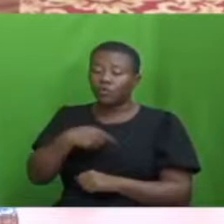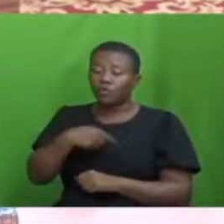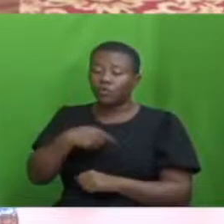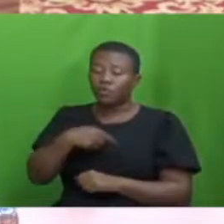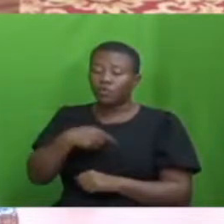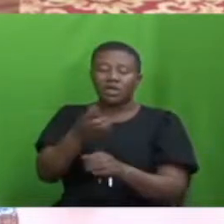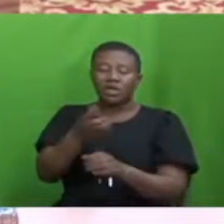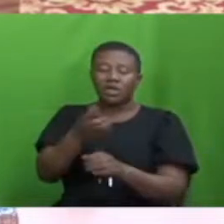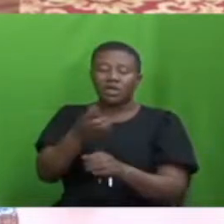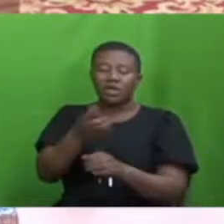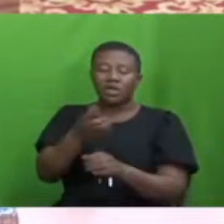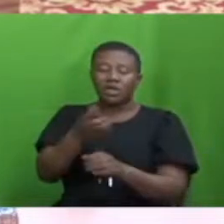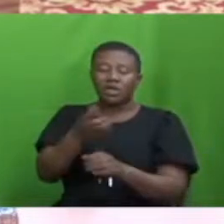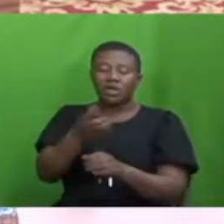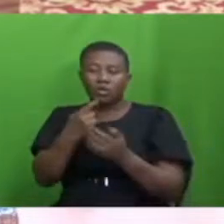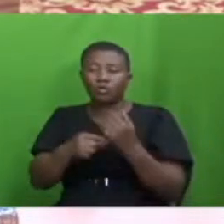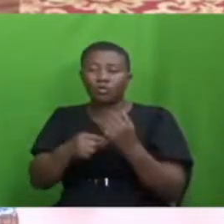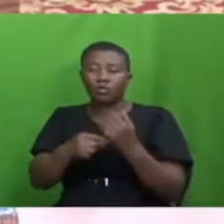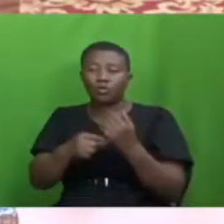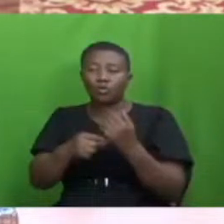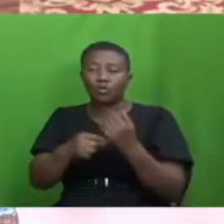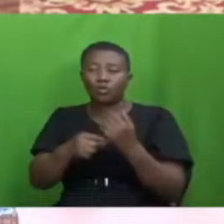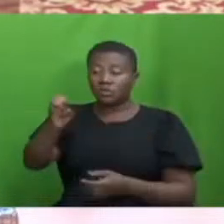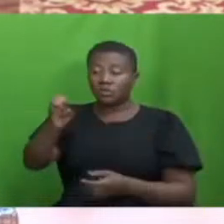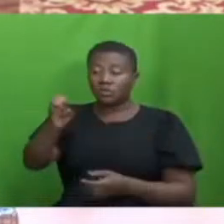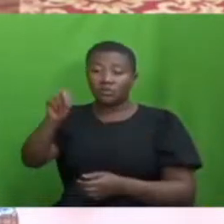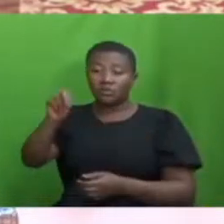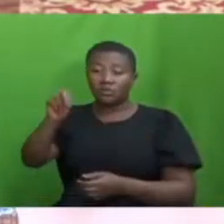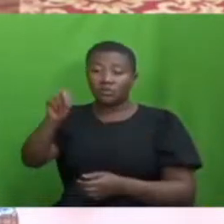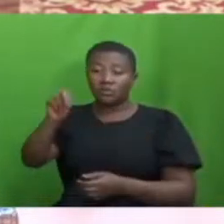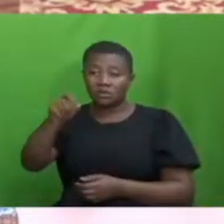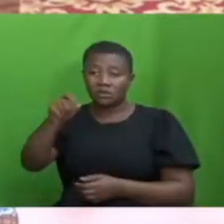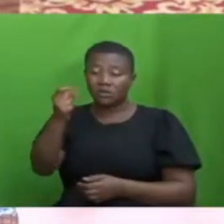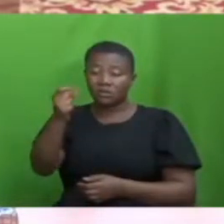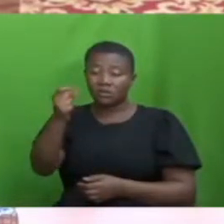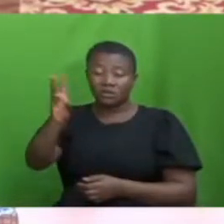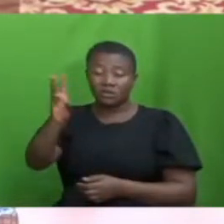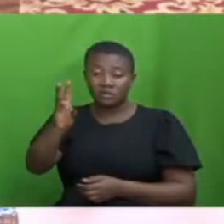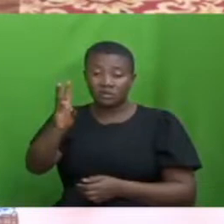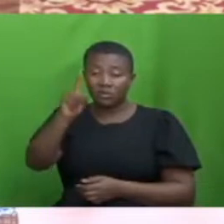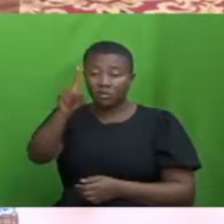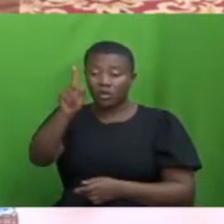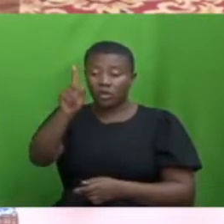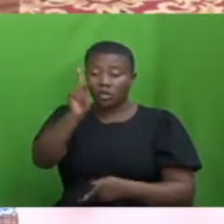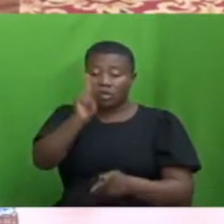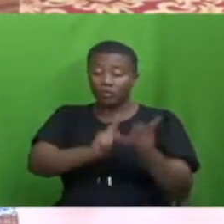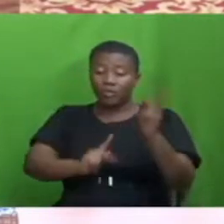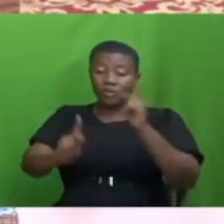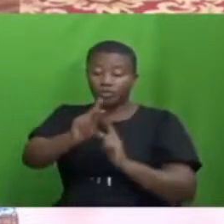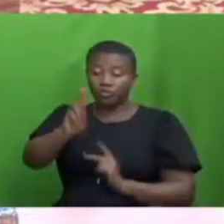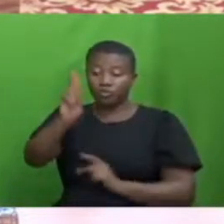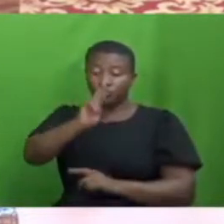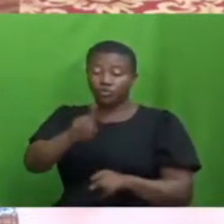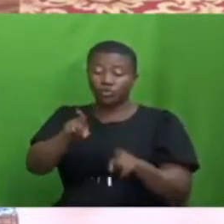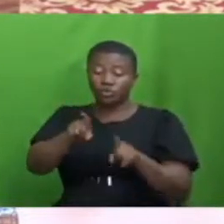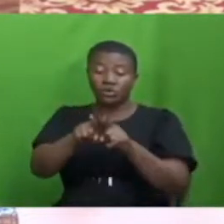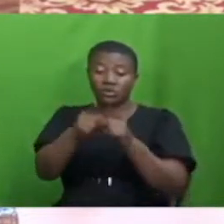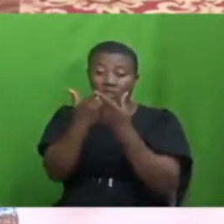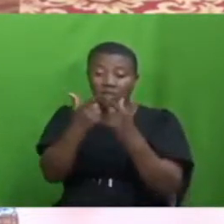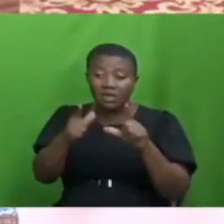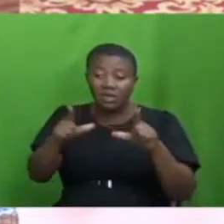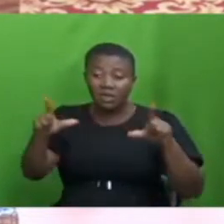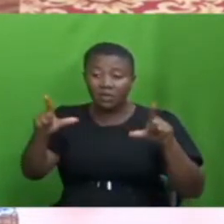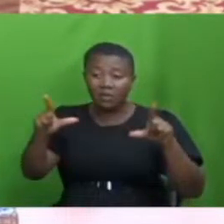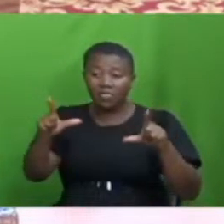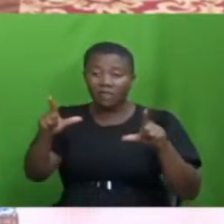do. Genesis 11:6, if as one people speaking the same language, we have begun to